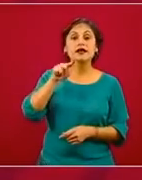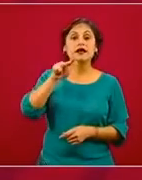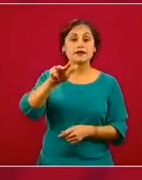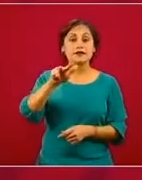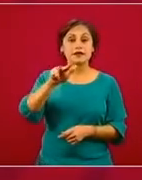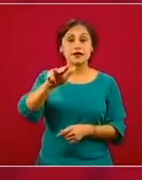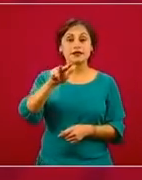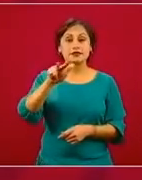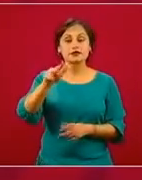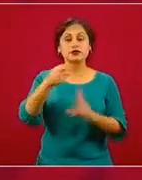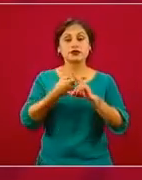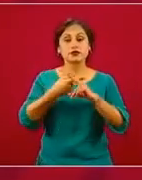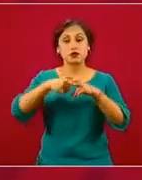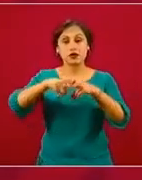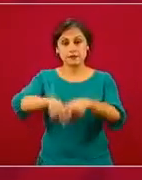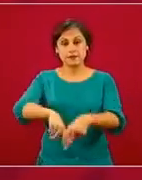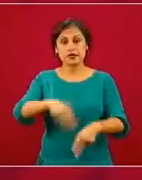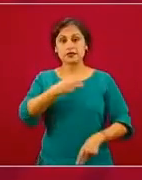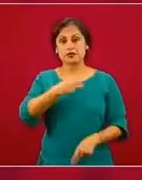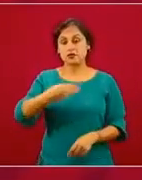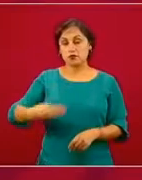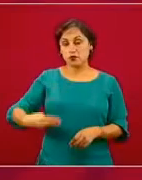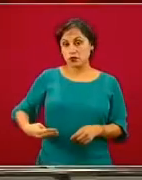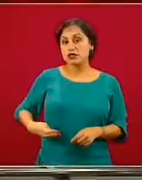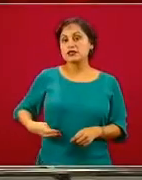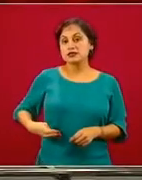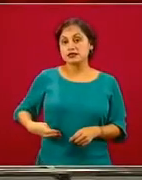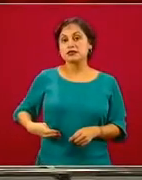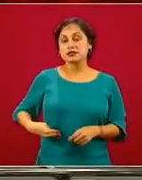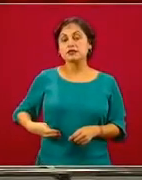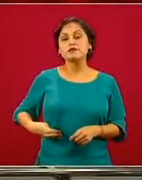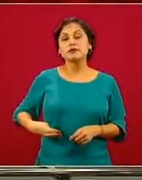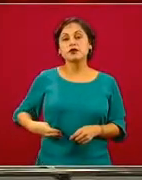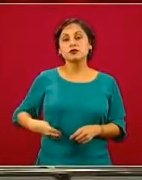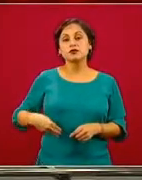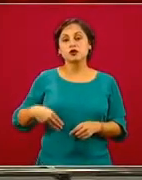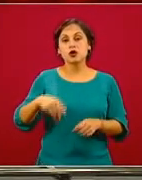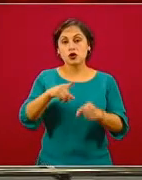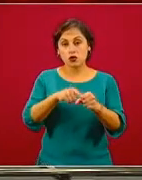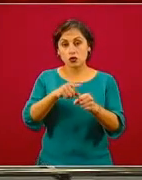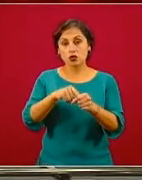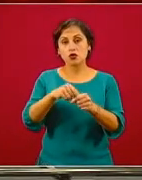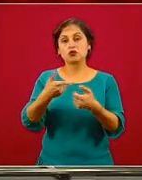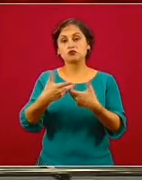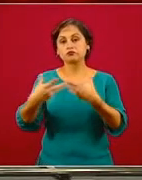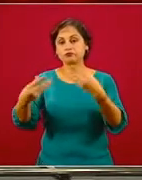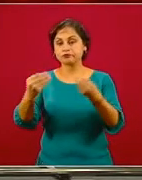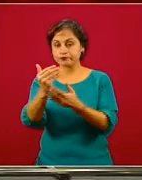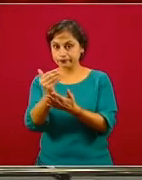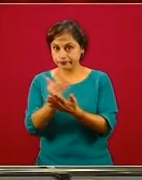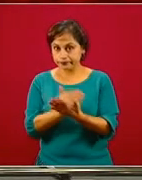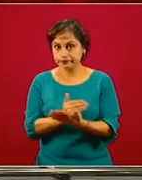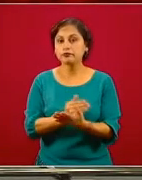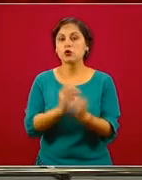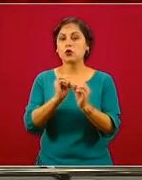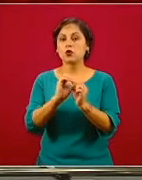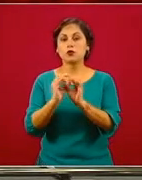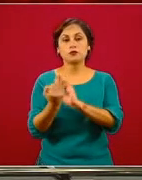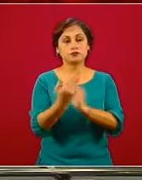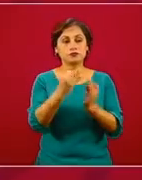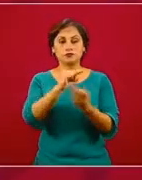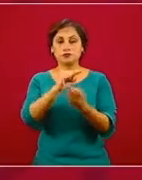against homophobia, transphobia, and all sorts of phobias related to the LGBT community.